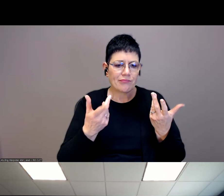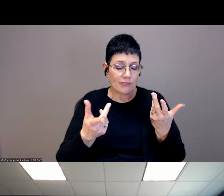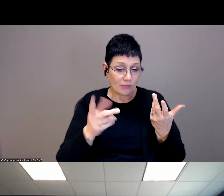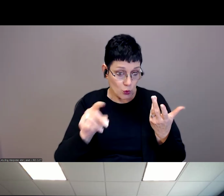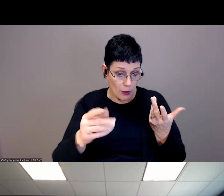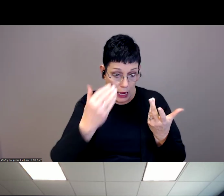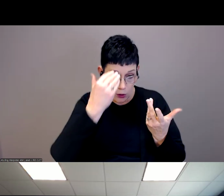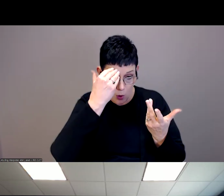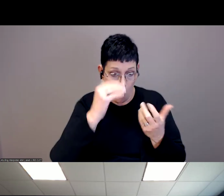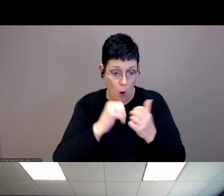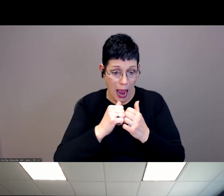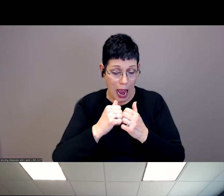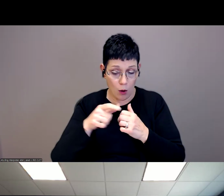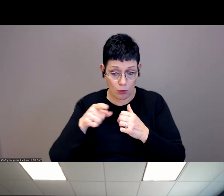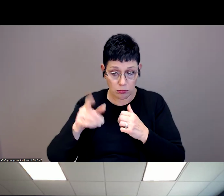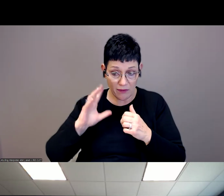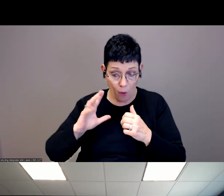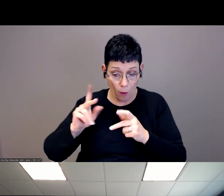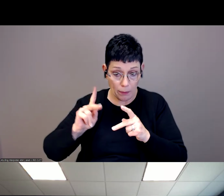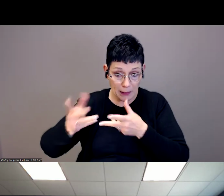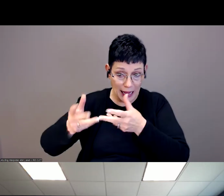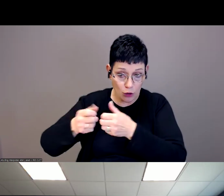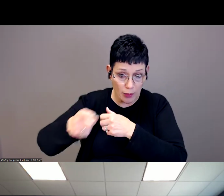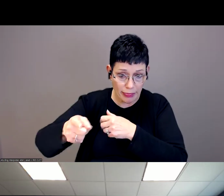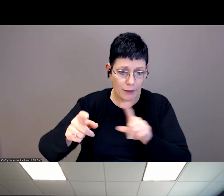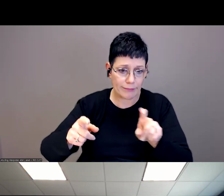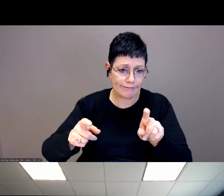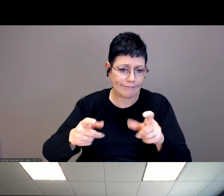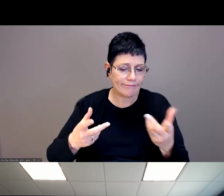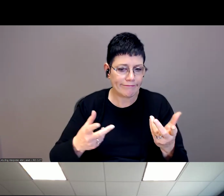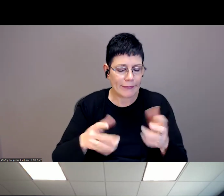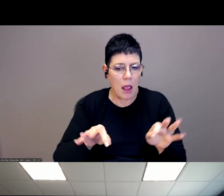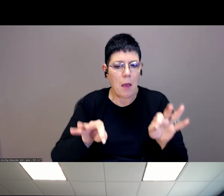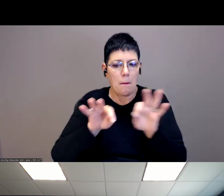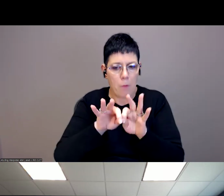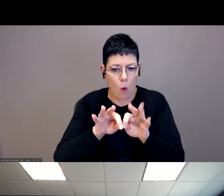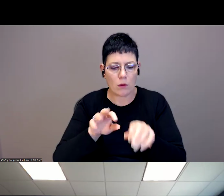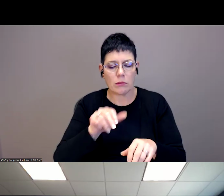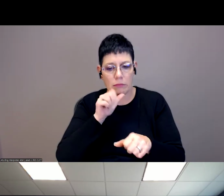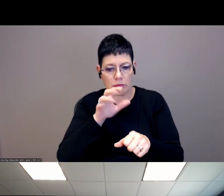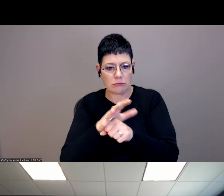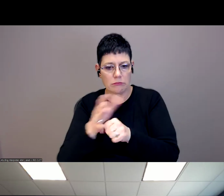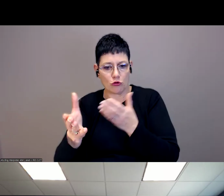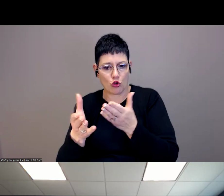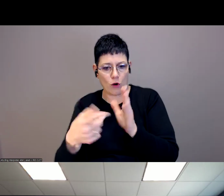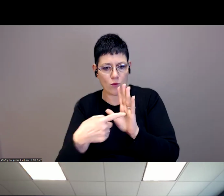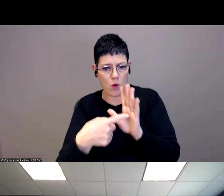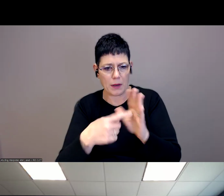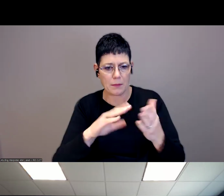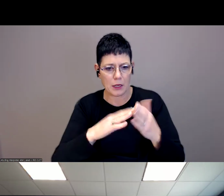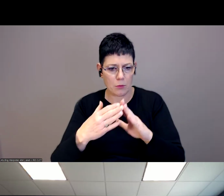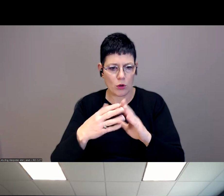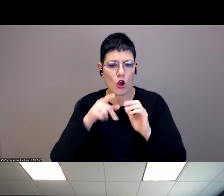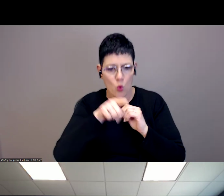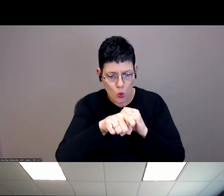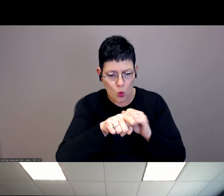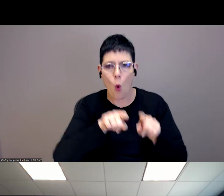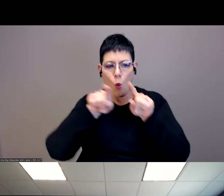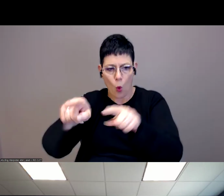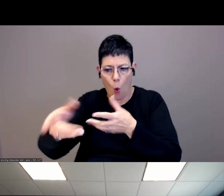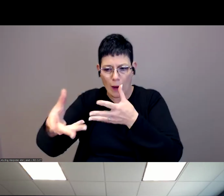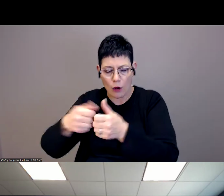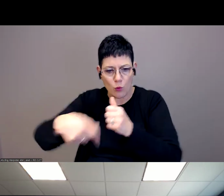they were engaged. And so the importance of understanding the underserved communities, this is where the engagement comes in. Who are those people